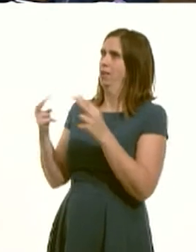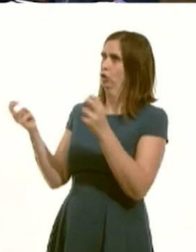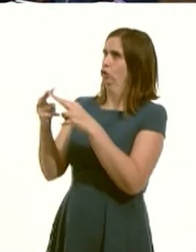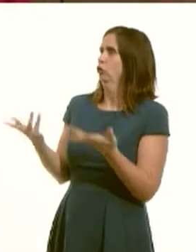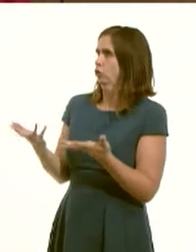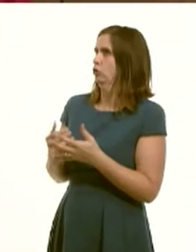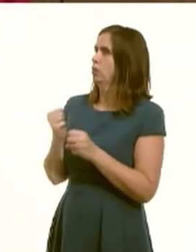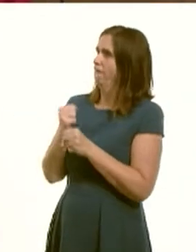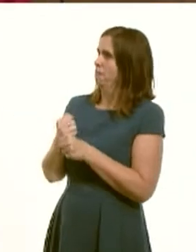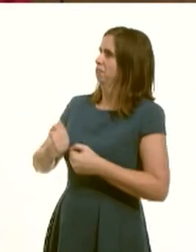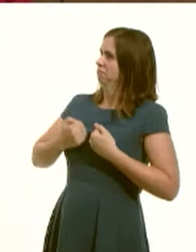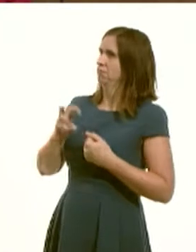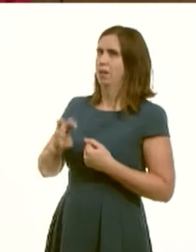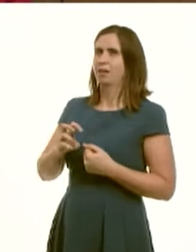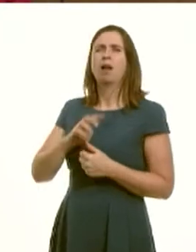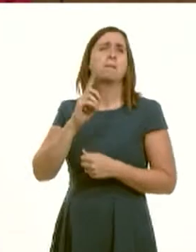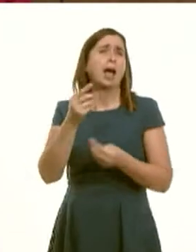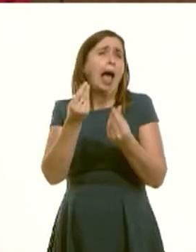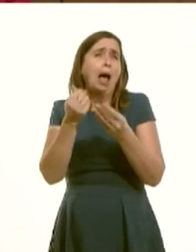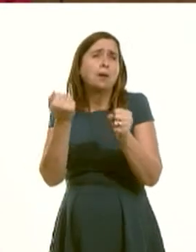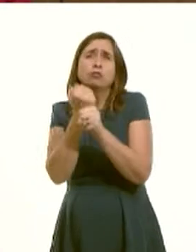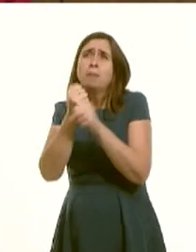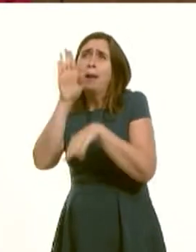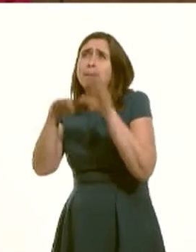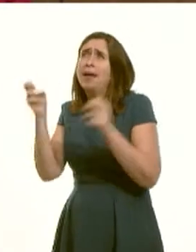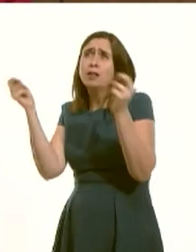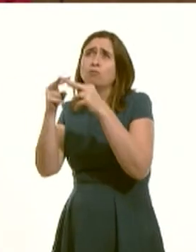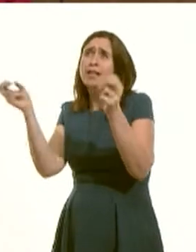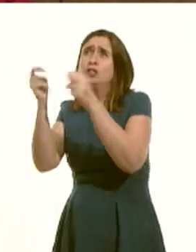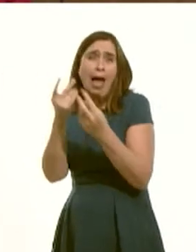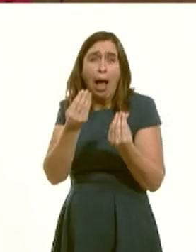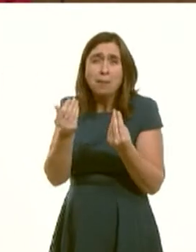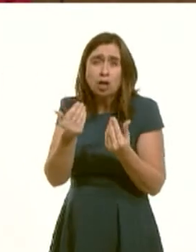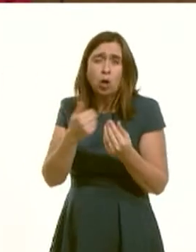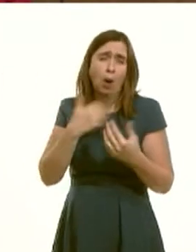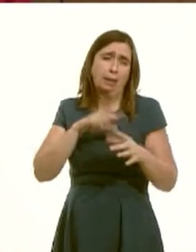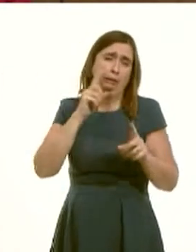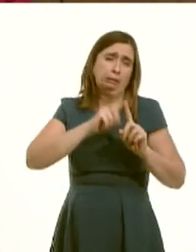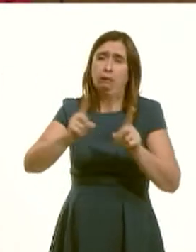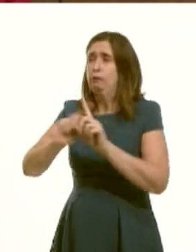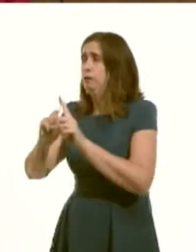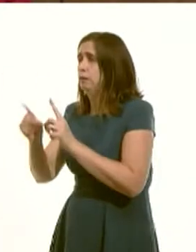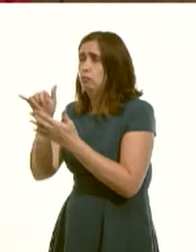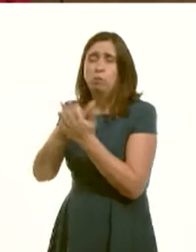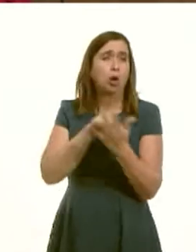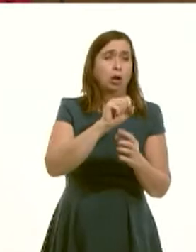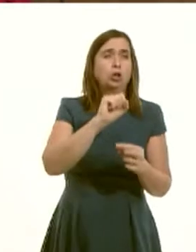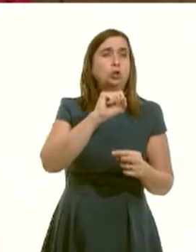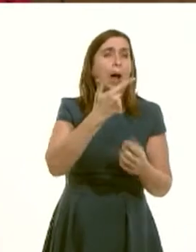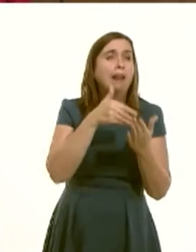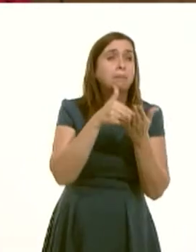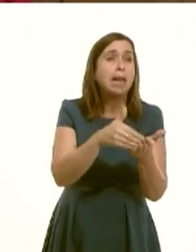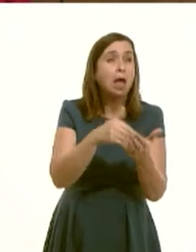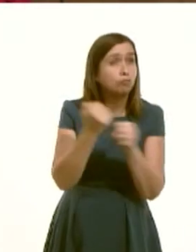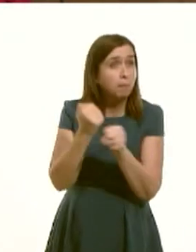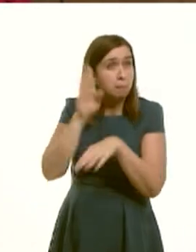the Department of Transport has produced wildly varying estimates on the maintenance cost of the bridge. 12 million, I've seen 20 million, I've seen